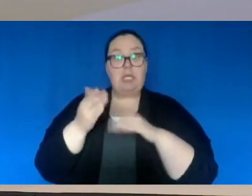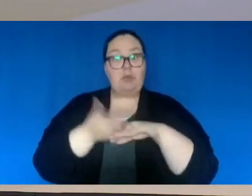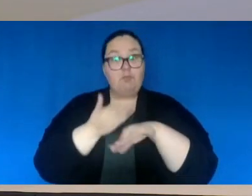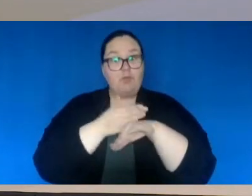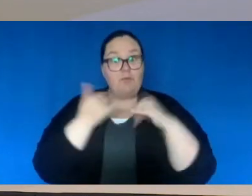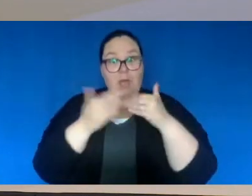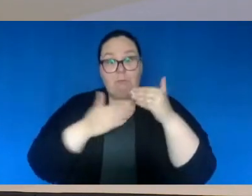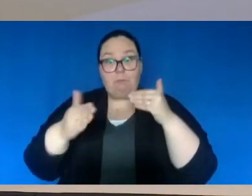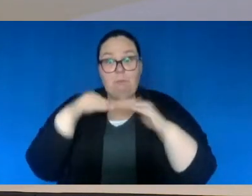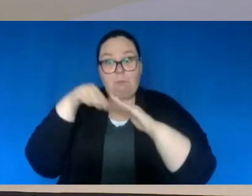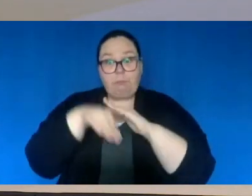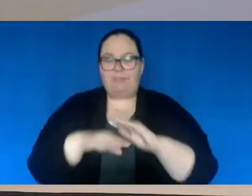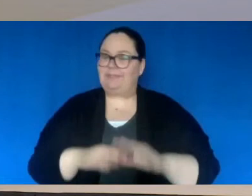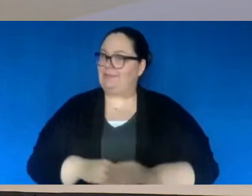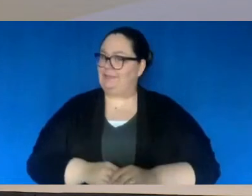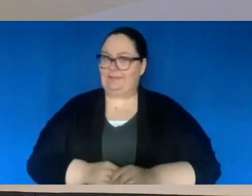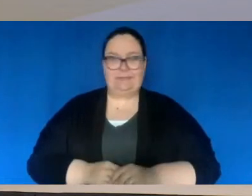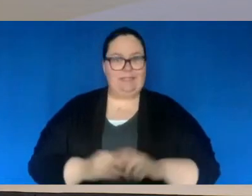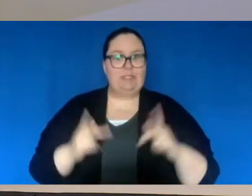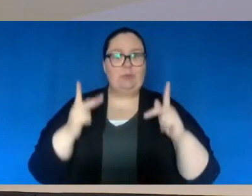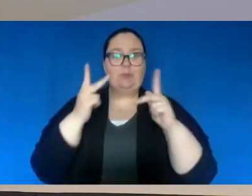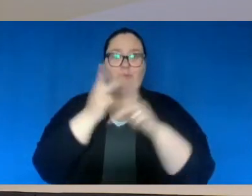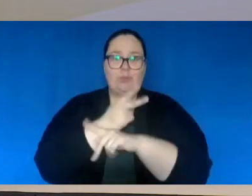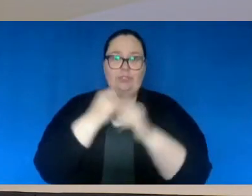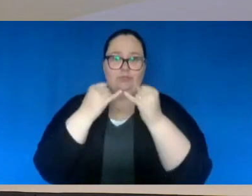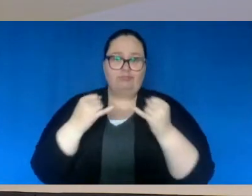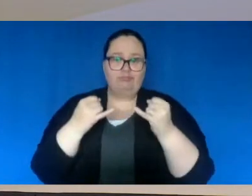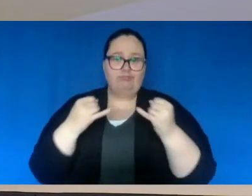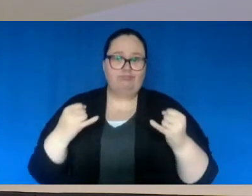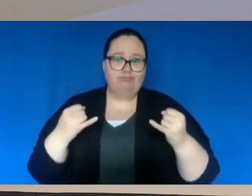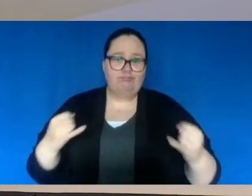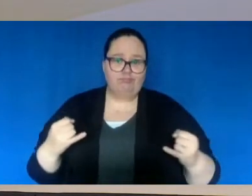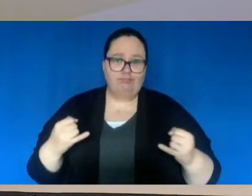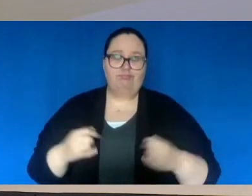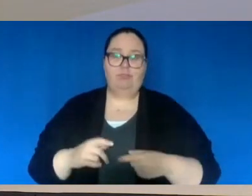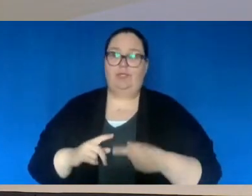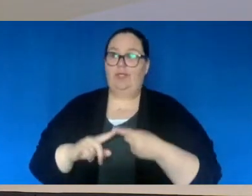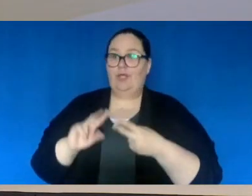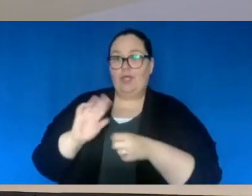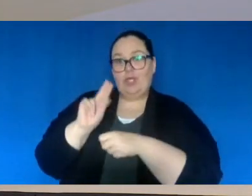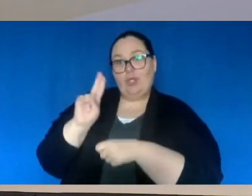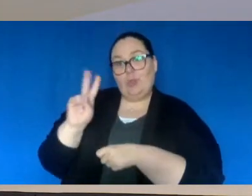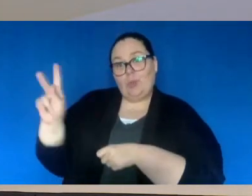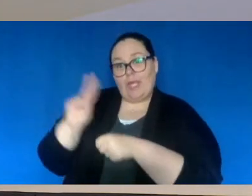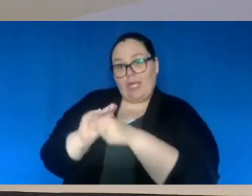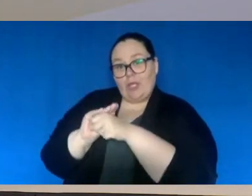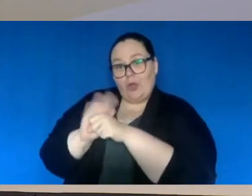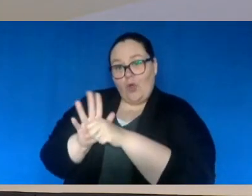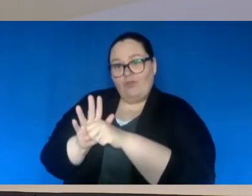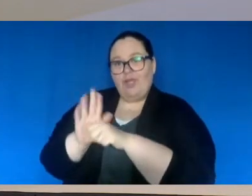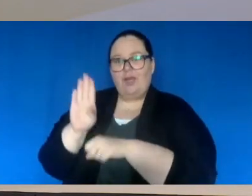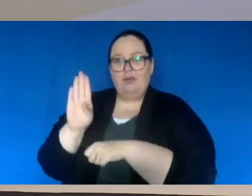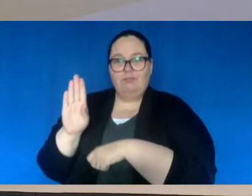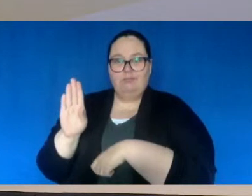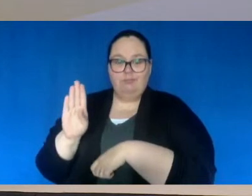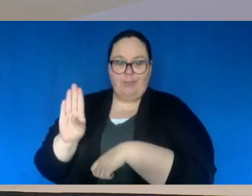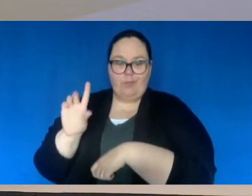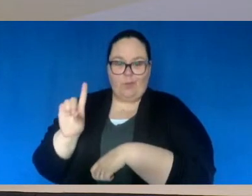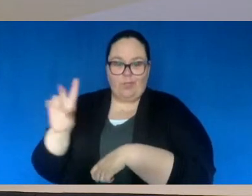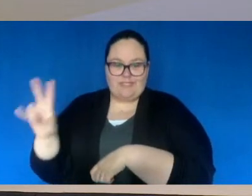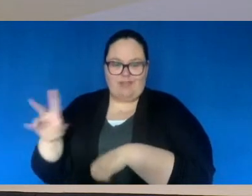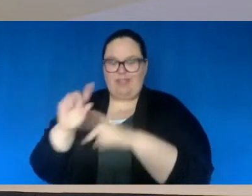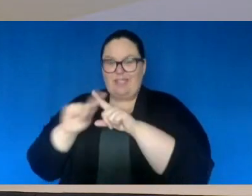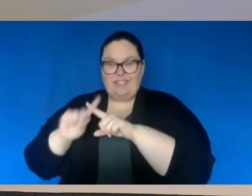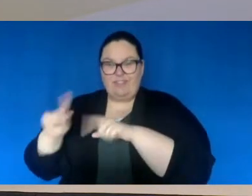COVID-19. The increasing number of variants of concern, the sharp rise in the number of cases and more severe disease and